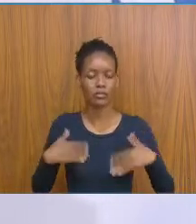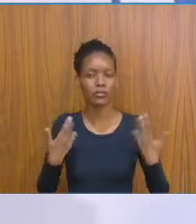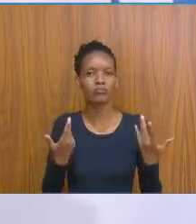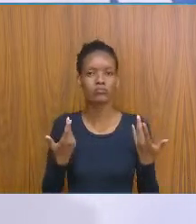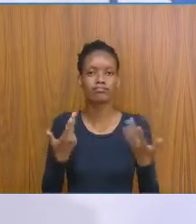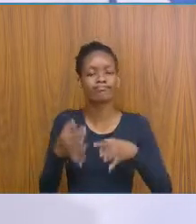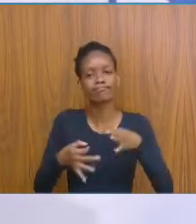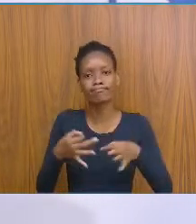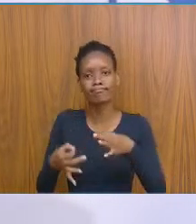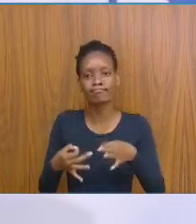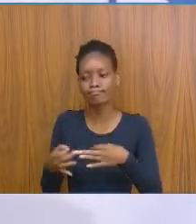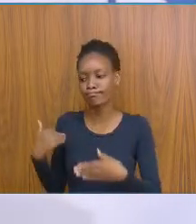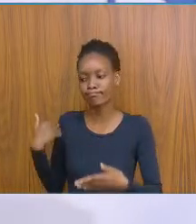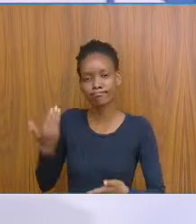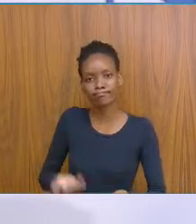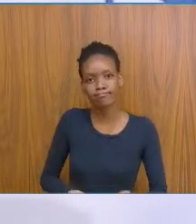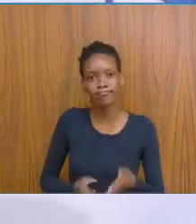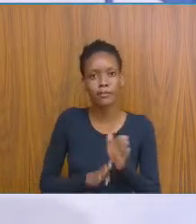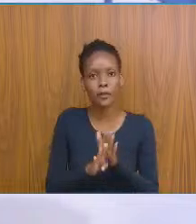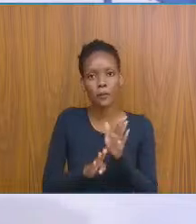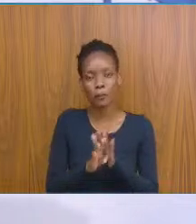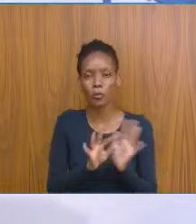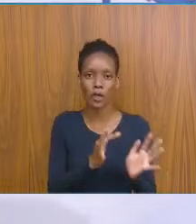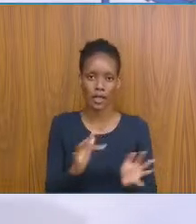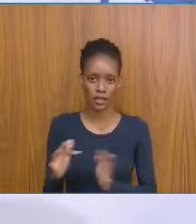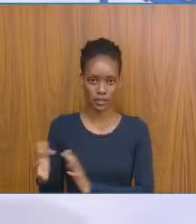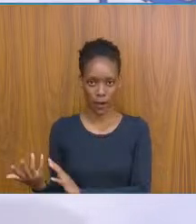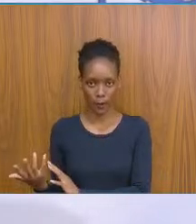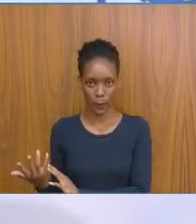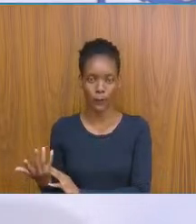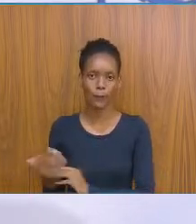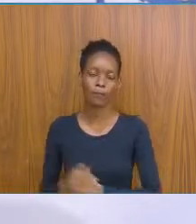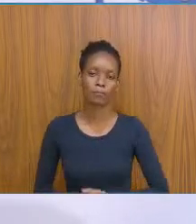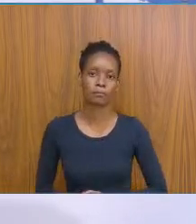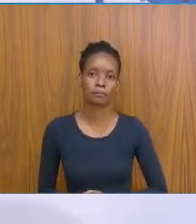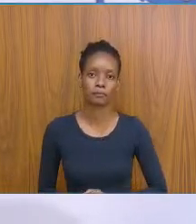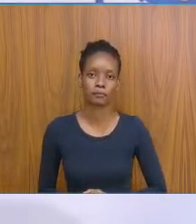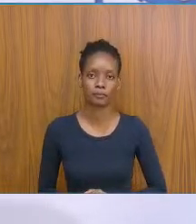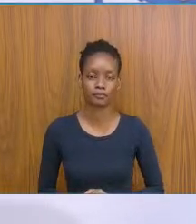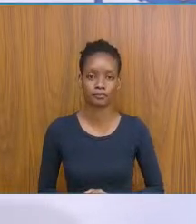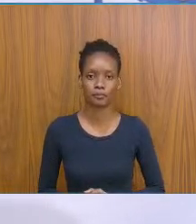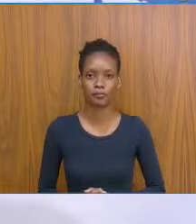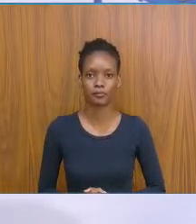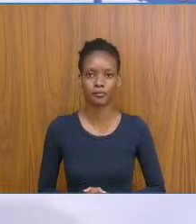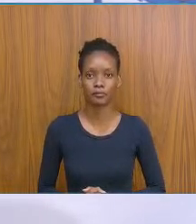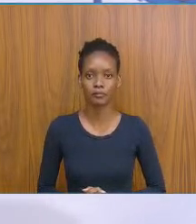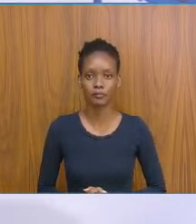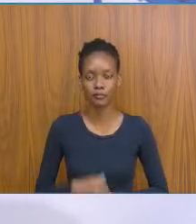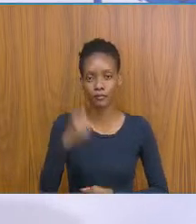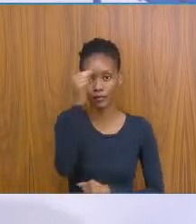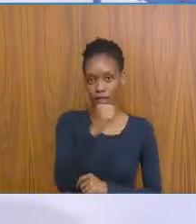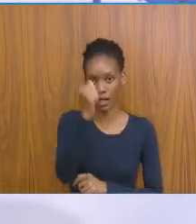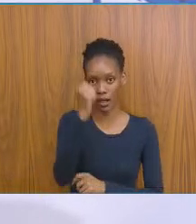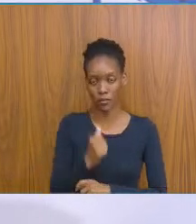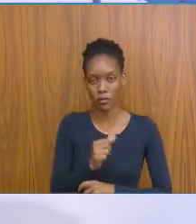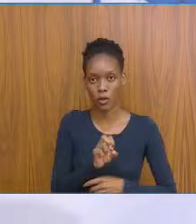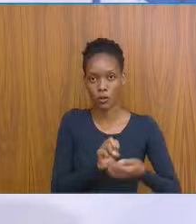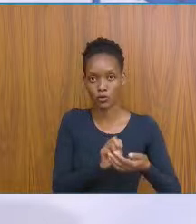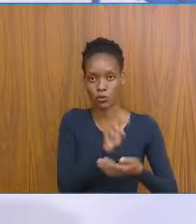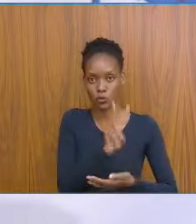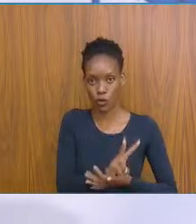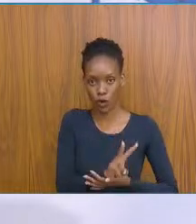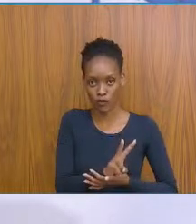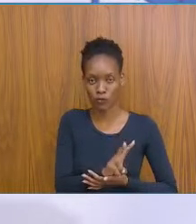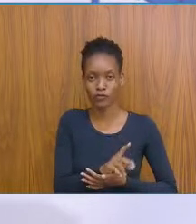progress relating to the following electoral milestones. On April 12,